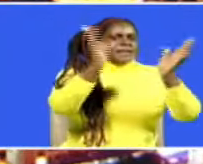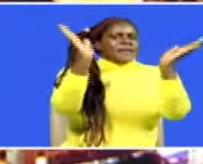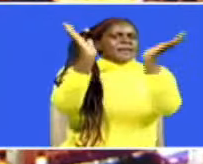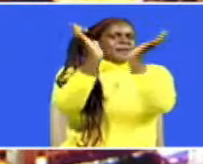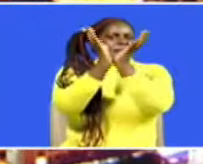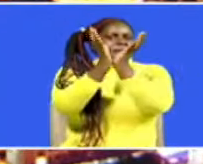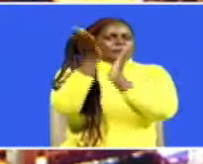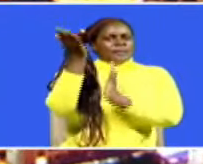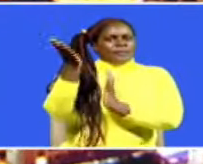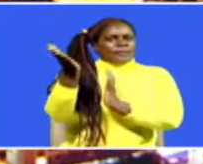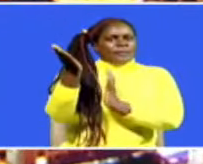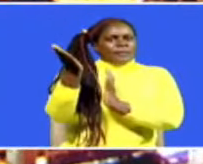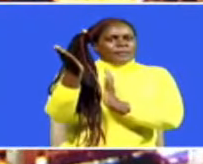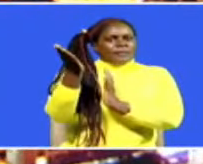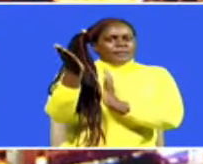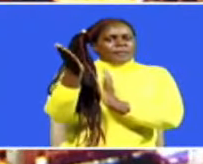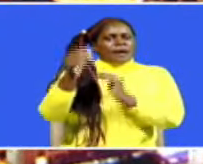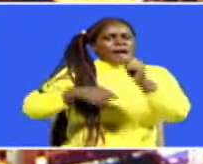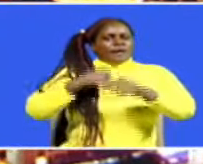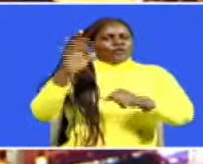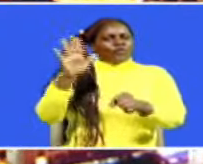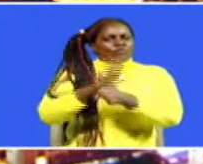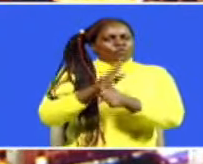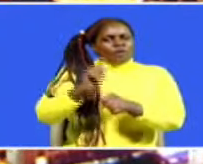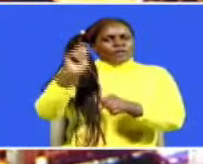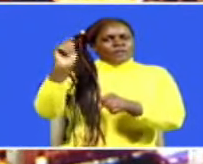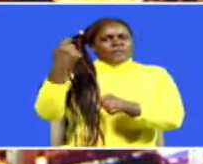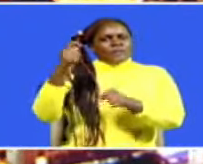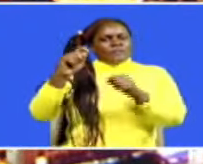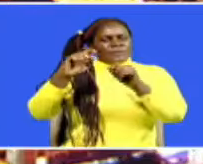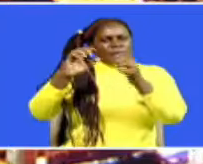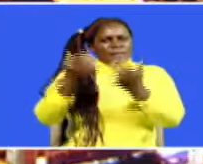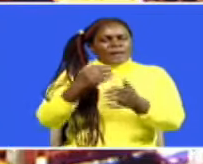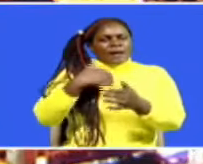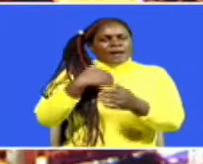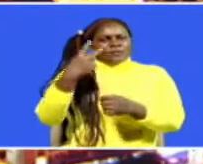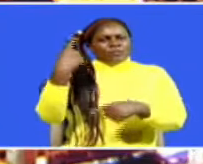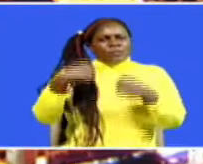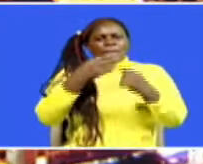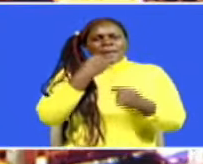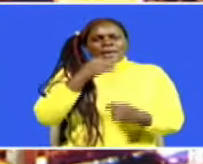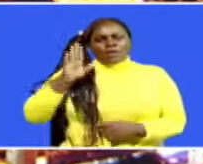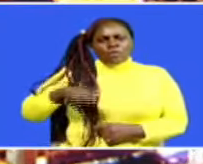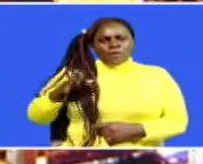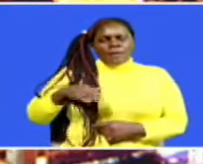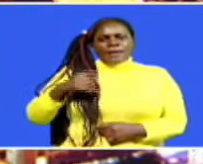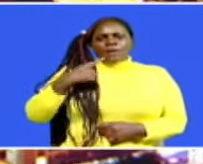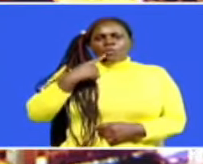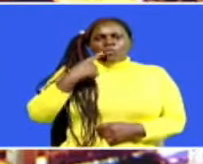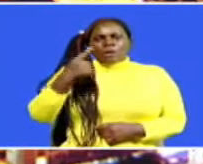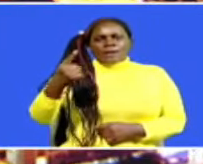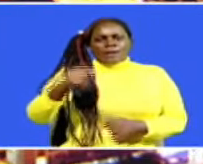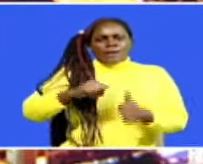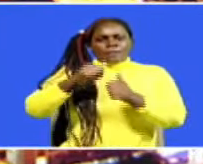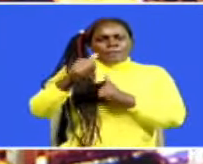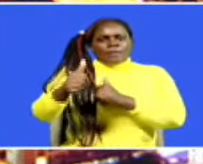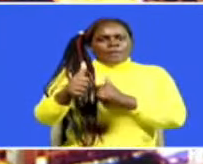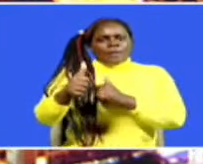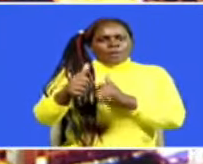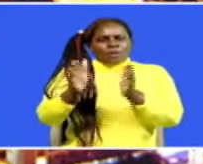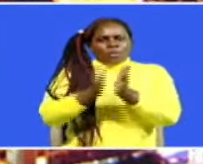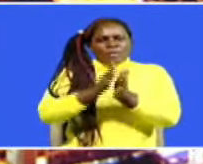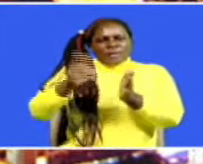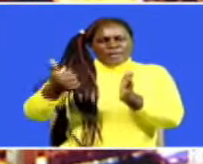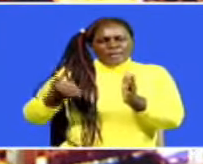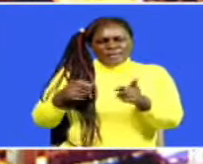Center Kasarani had a fair share of action, with Team Kenya securing a pivotal victory in the men's and women's 100 meters. David Wamira, together